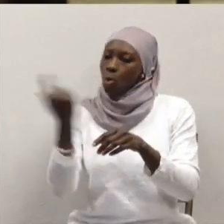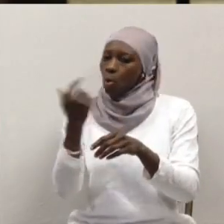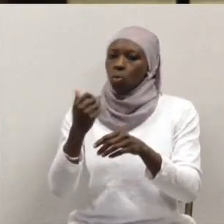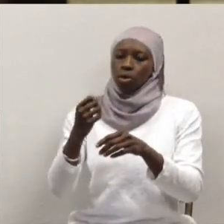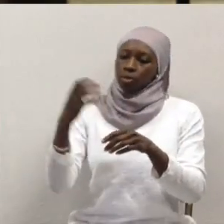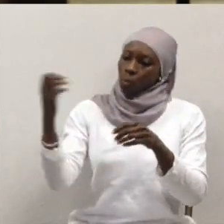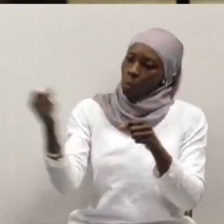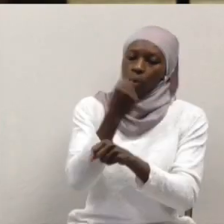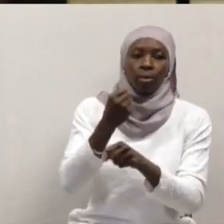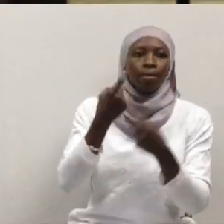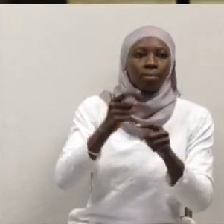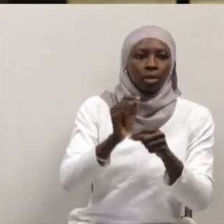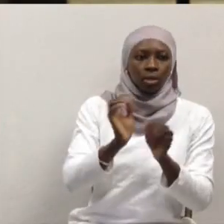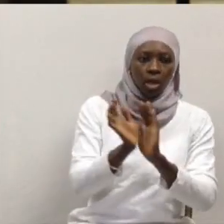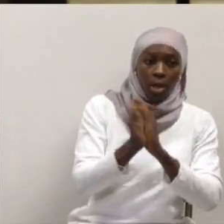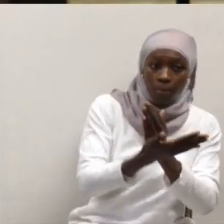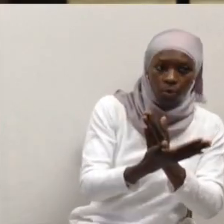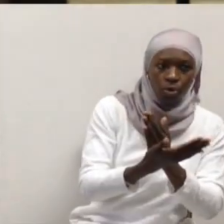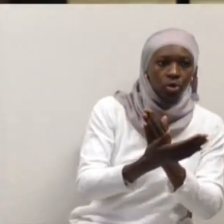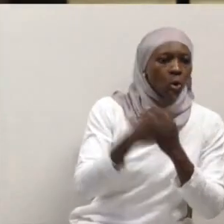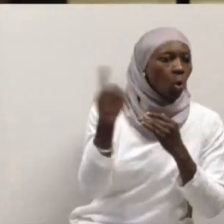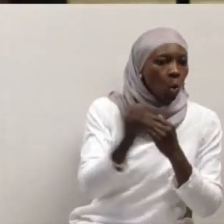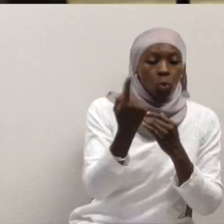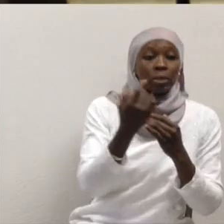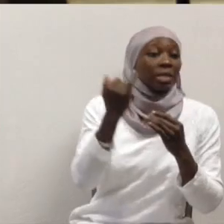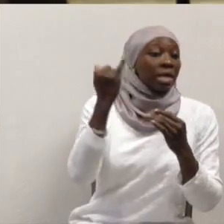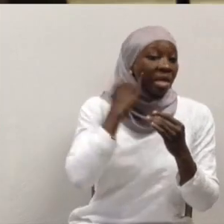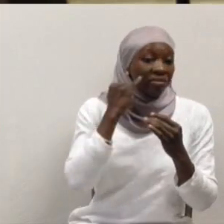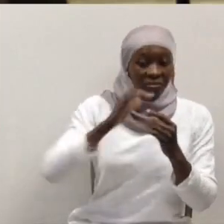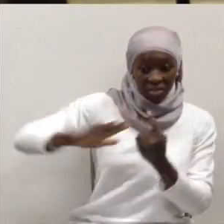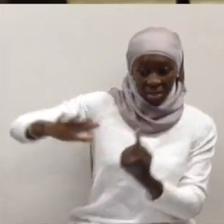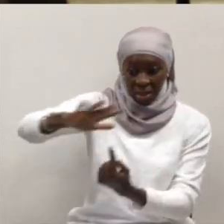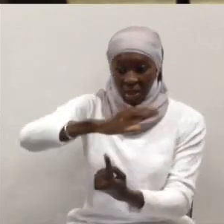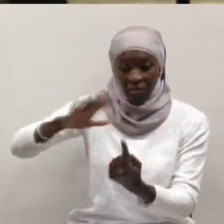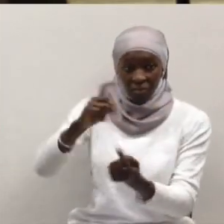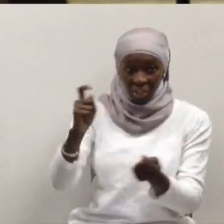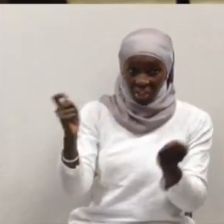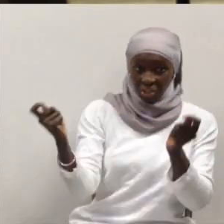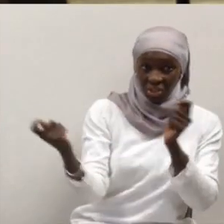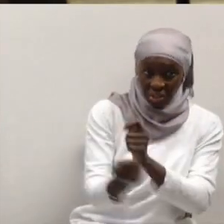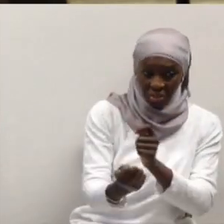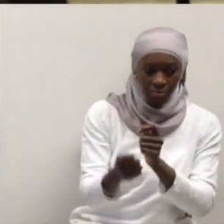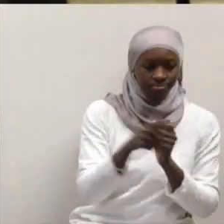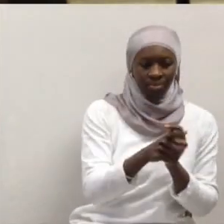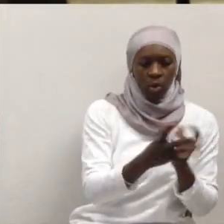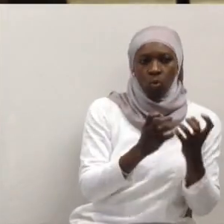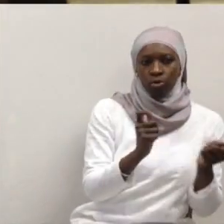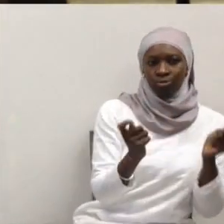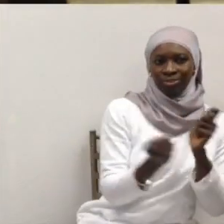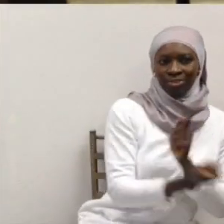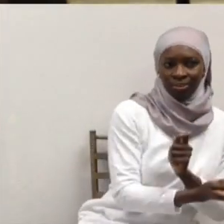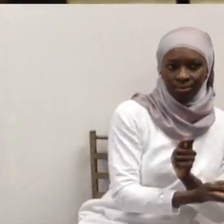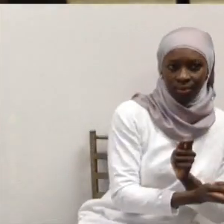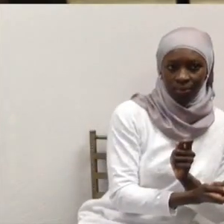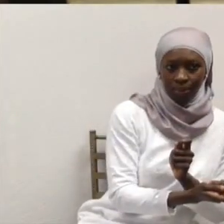can only flourish when the environment has two sides. So they always want to hold the balance from the